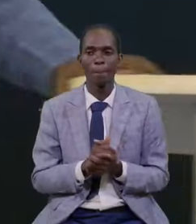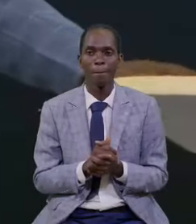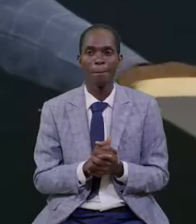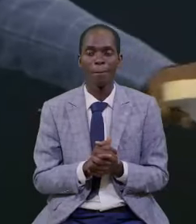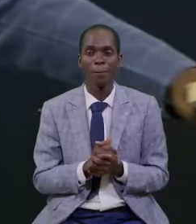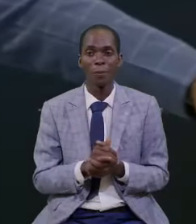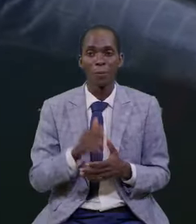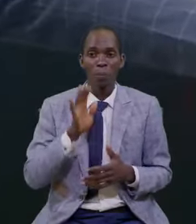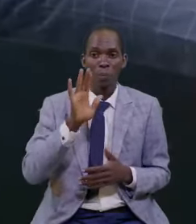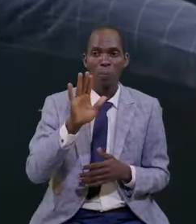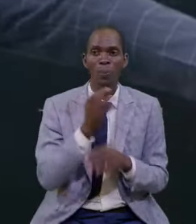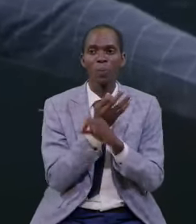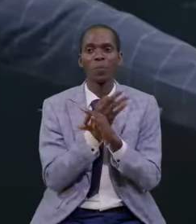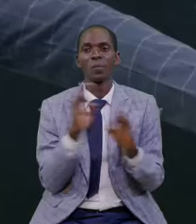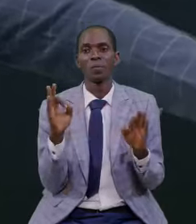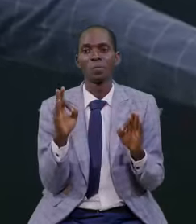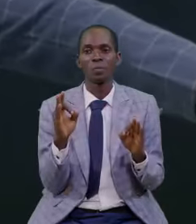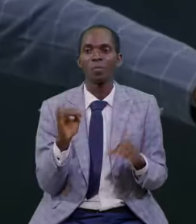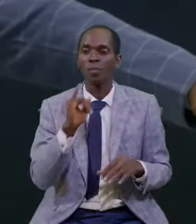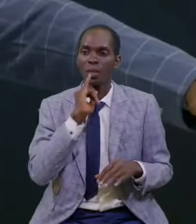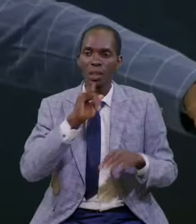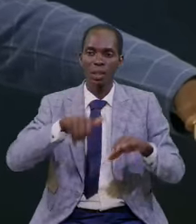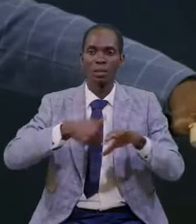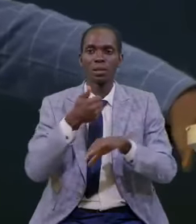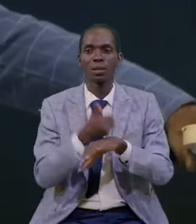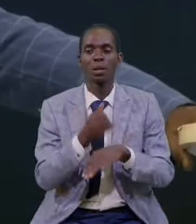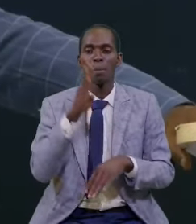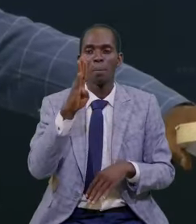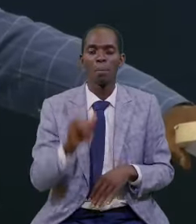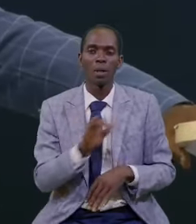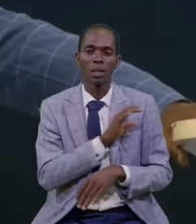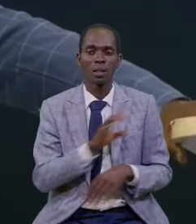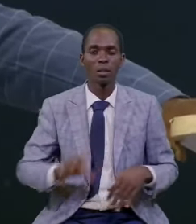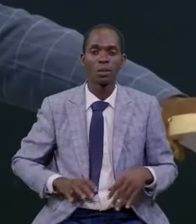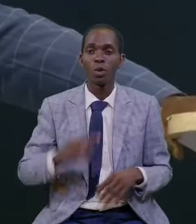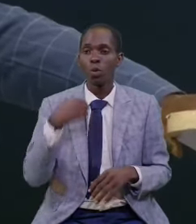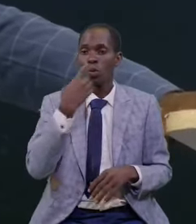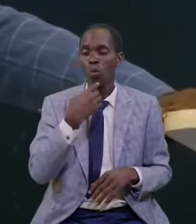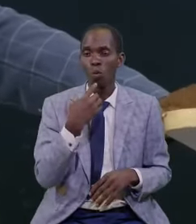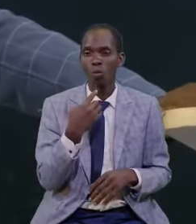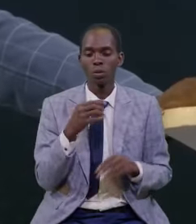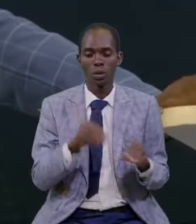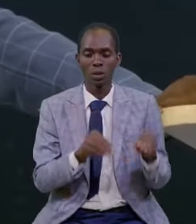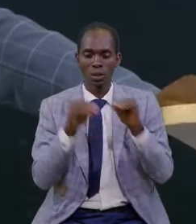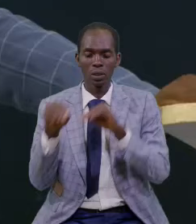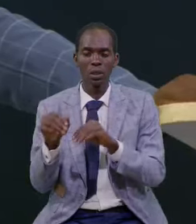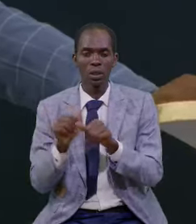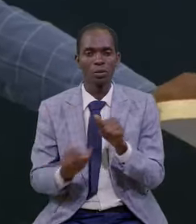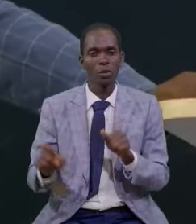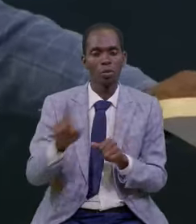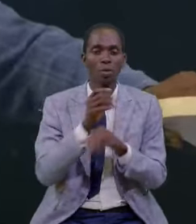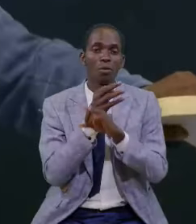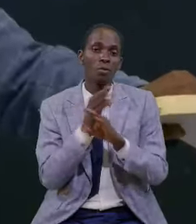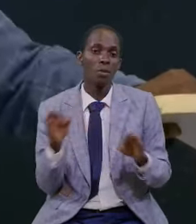freedom is established by Christ, who says, everyone free. And he breaks